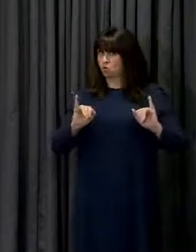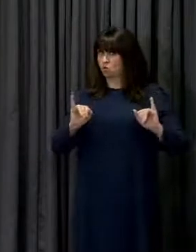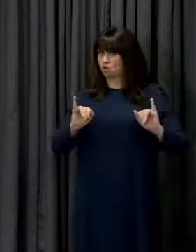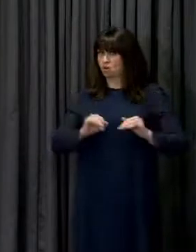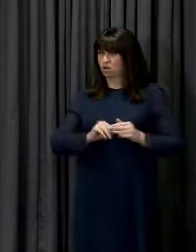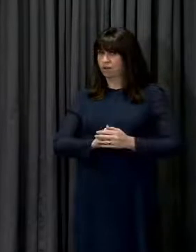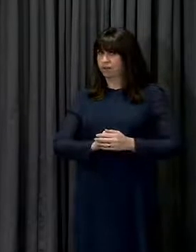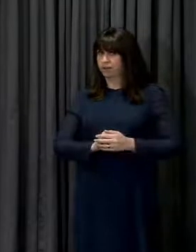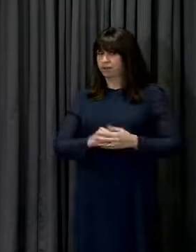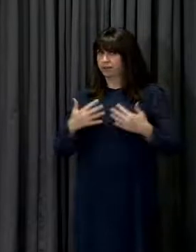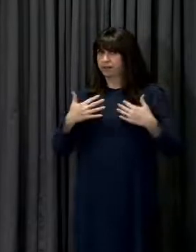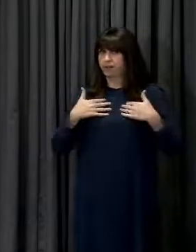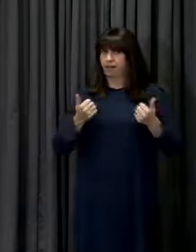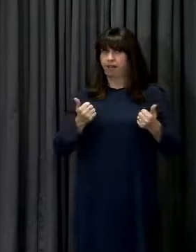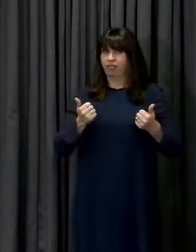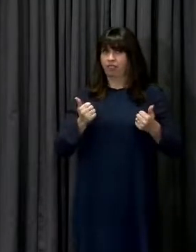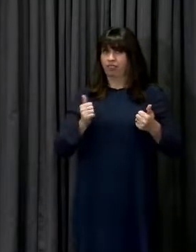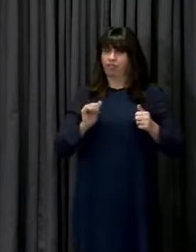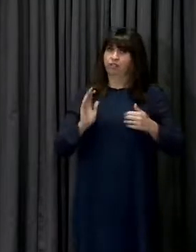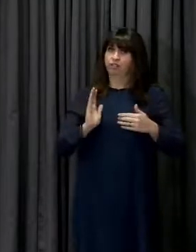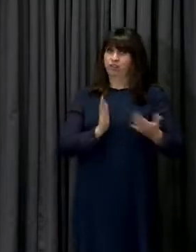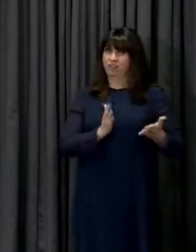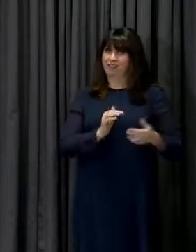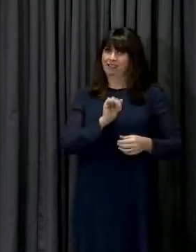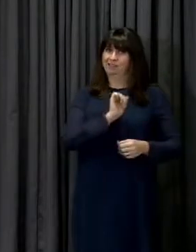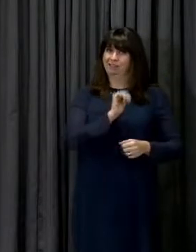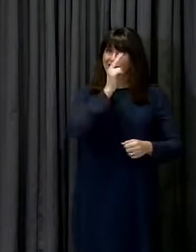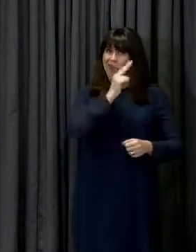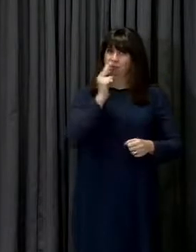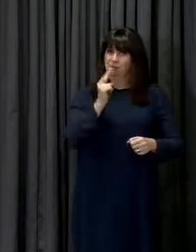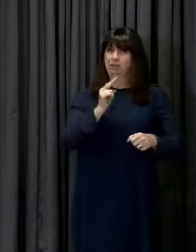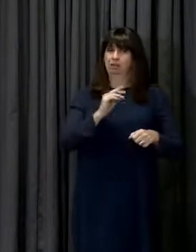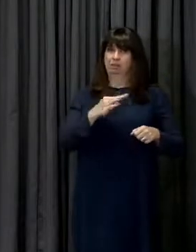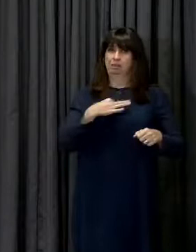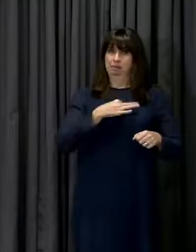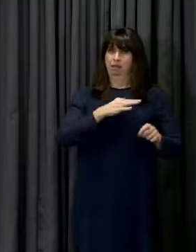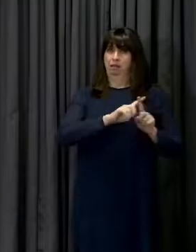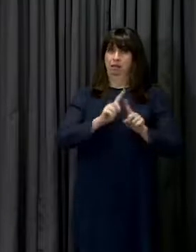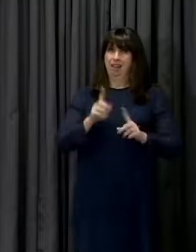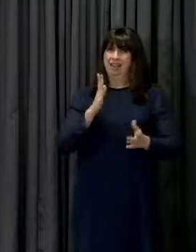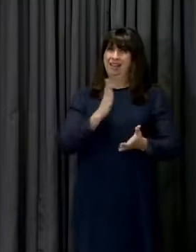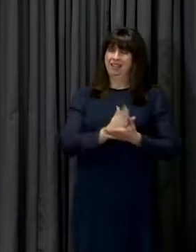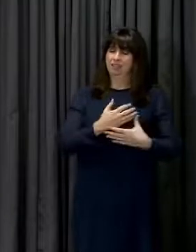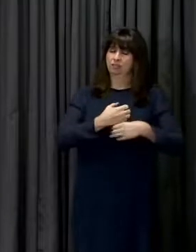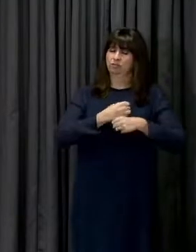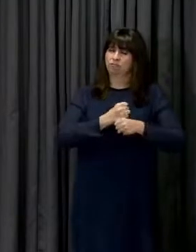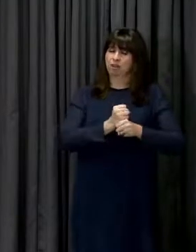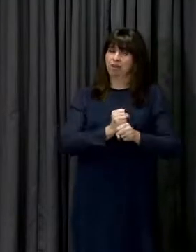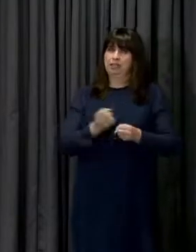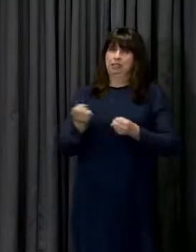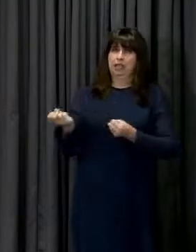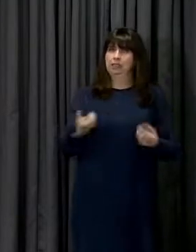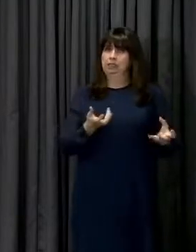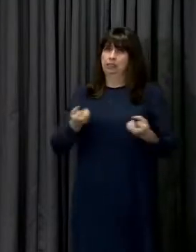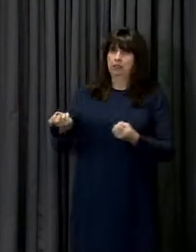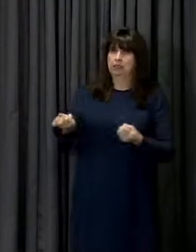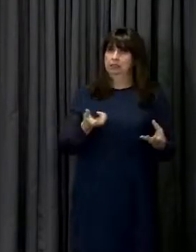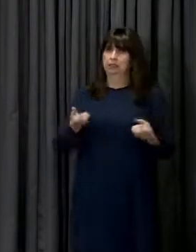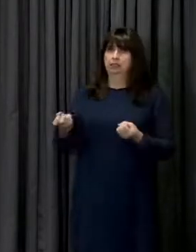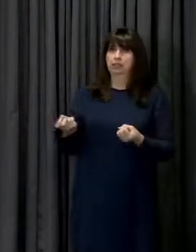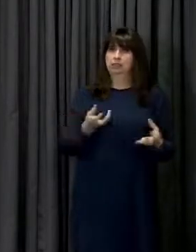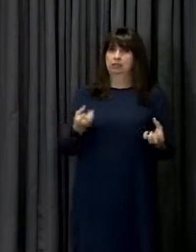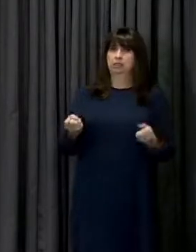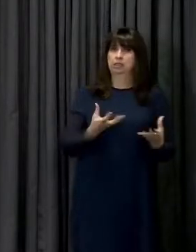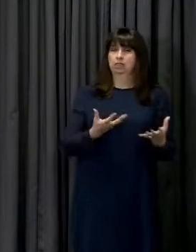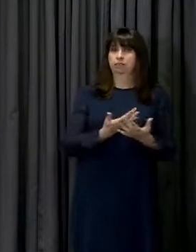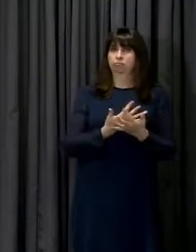Our health service is under considerable and sustained pressure because of the number of people who need to be admitted to